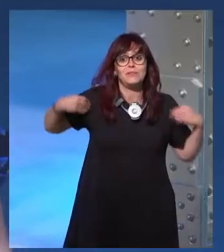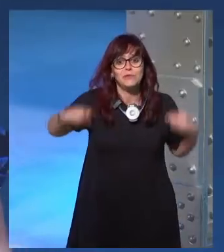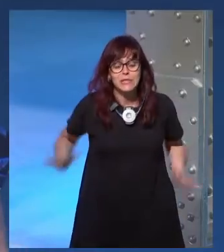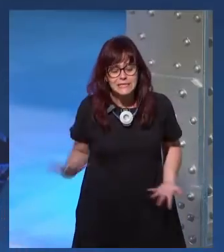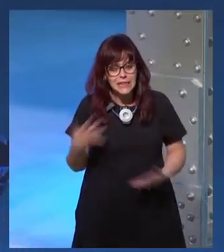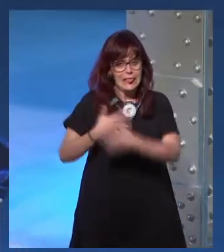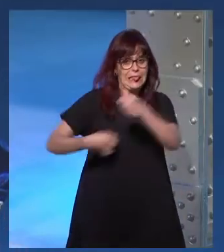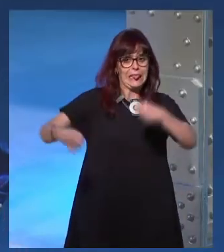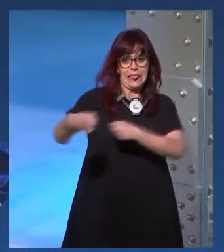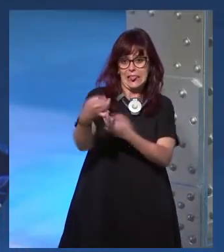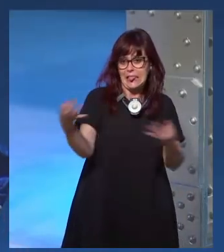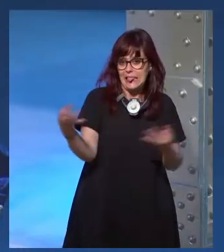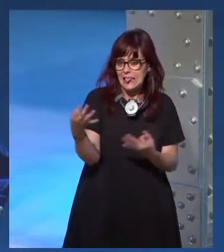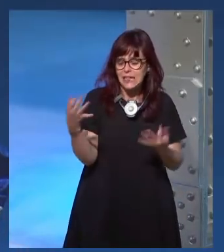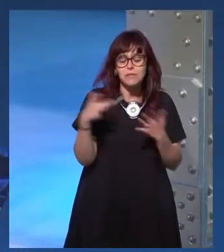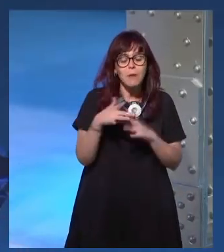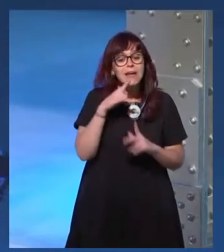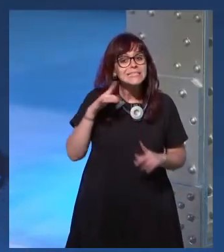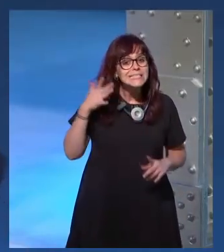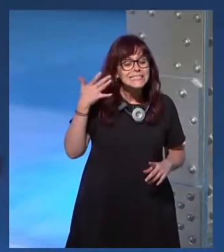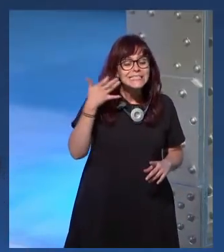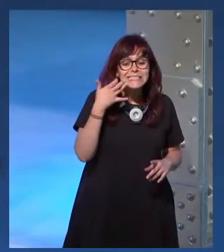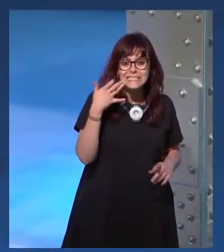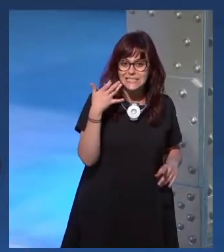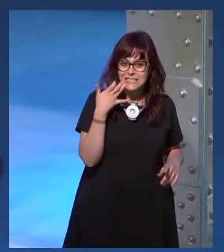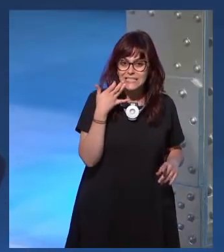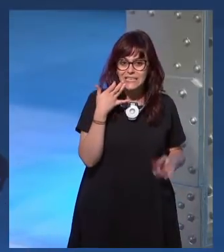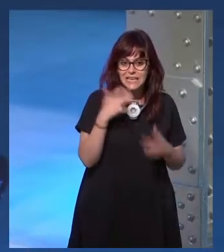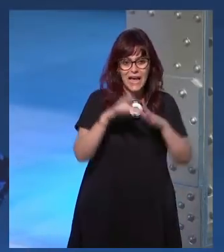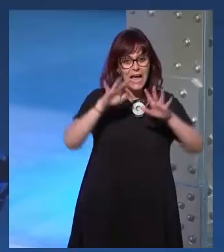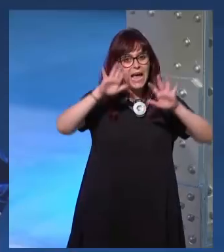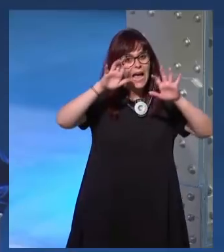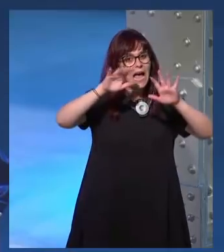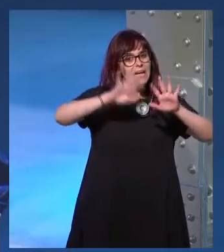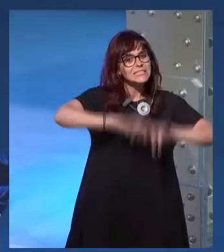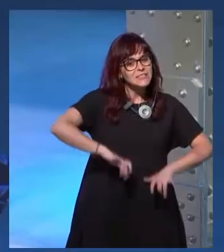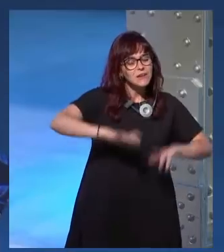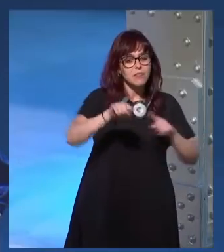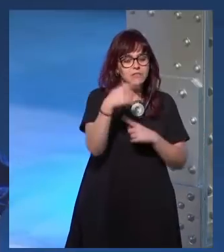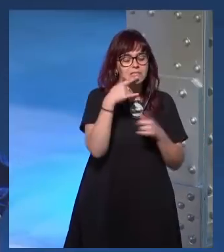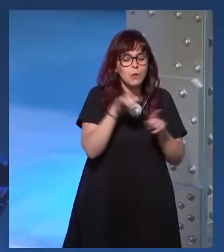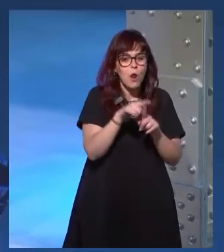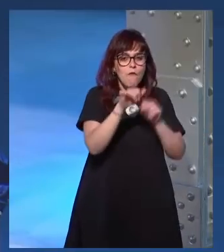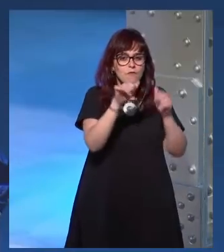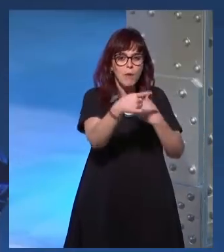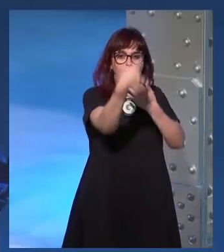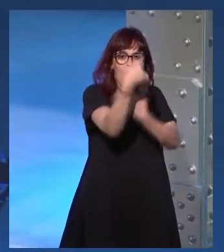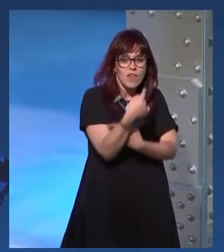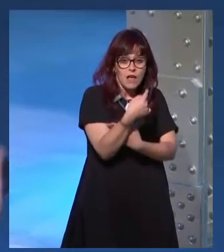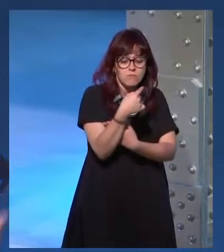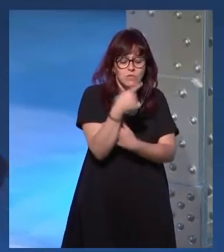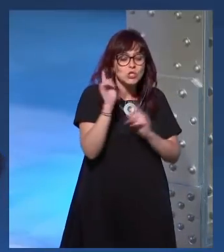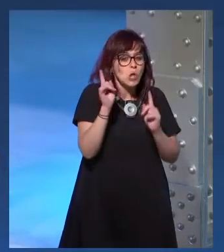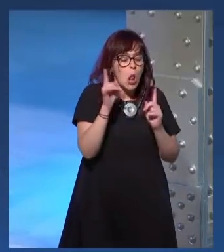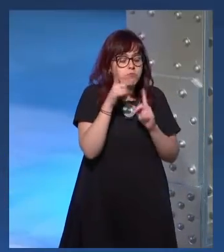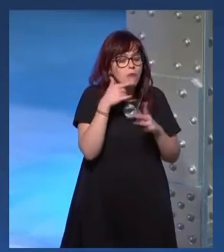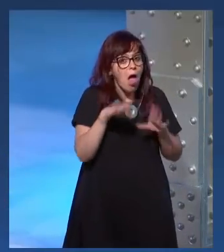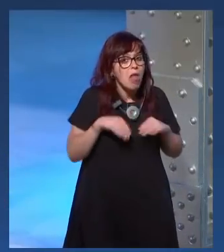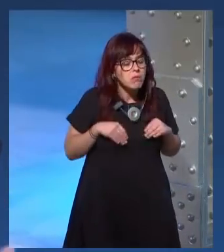process. So if we manage to leave aside this feeling